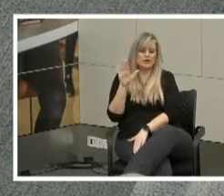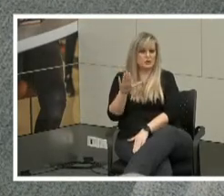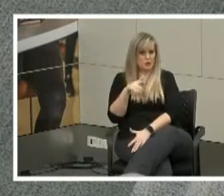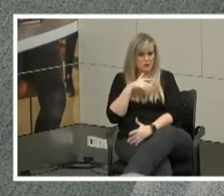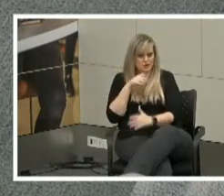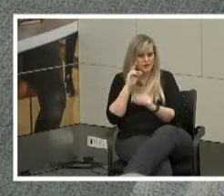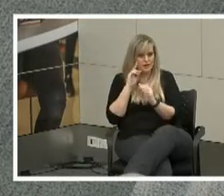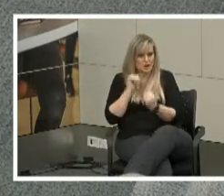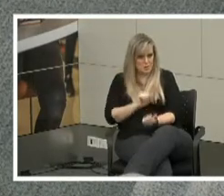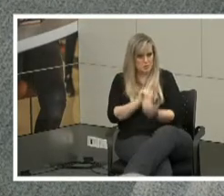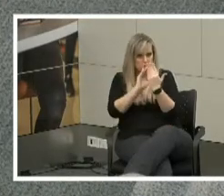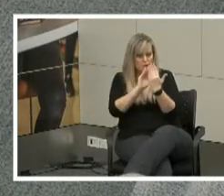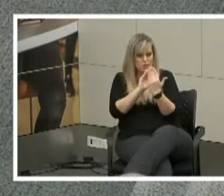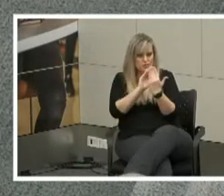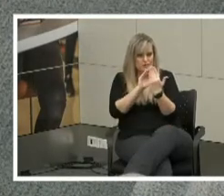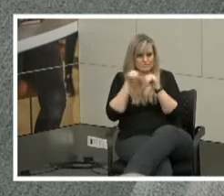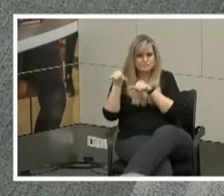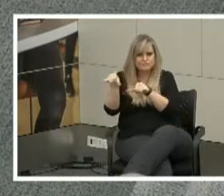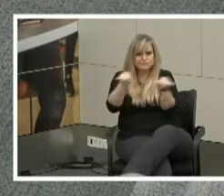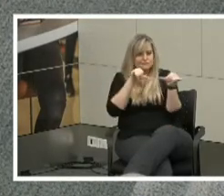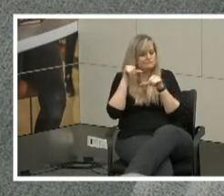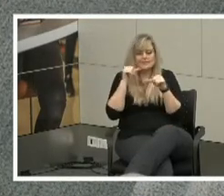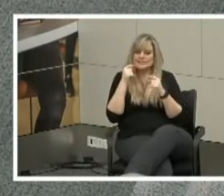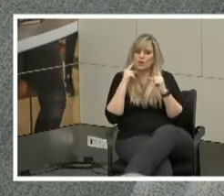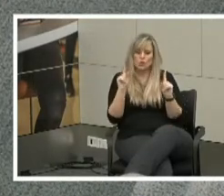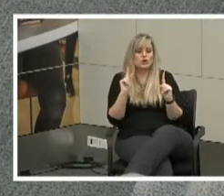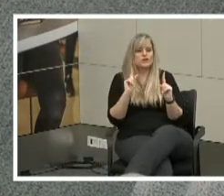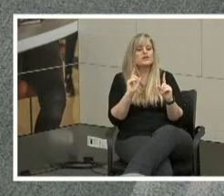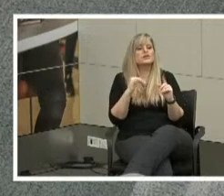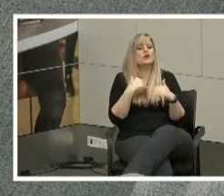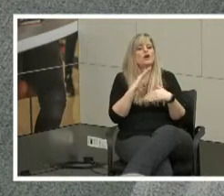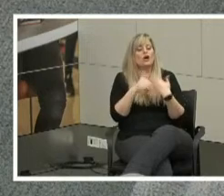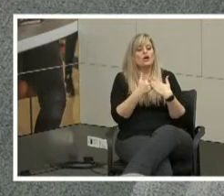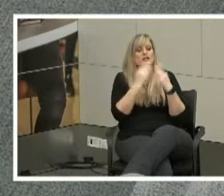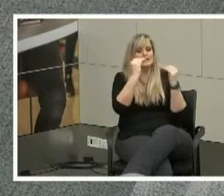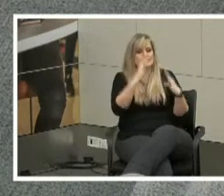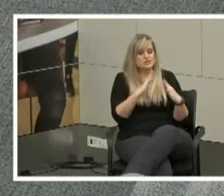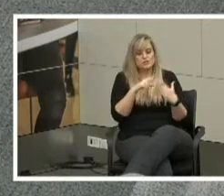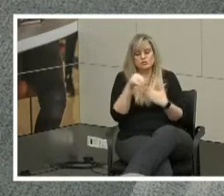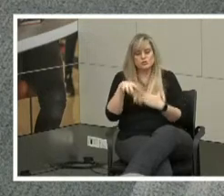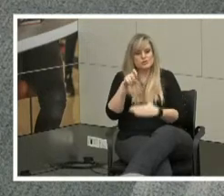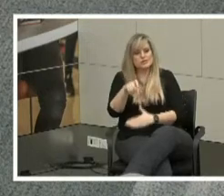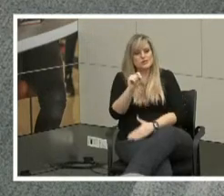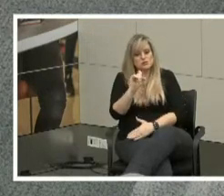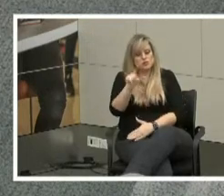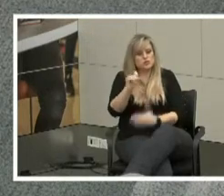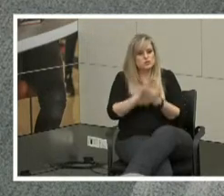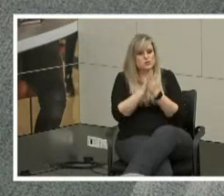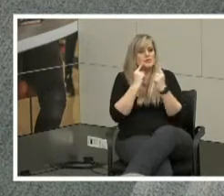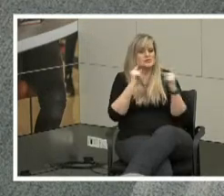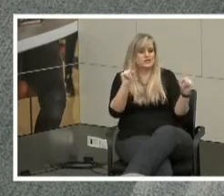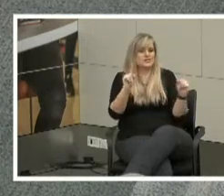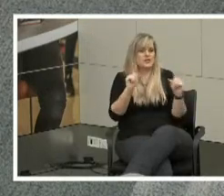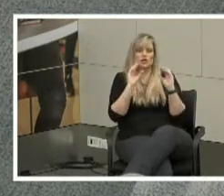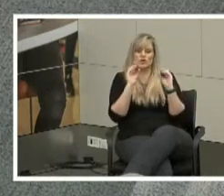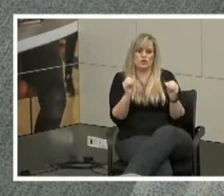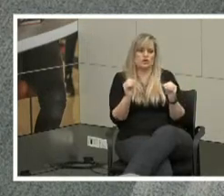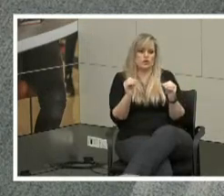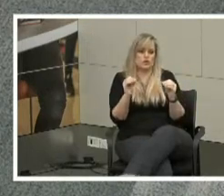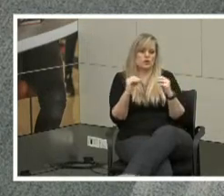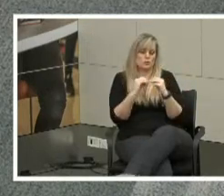not working give give all of our students the tools and experiences they need to be successful and build a better world no more